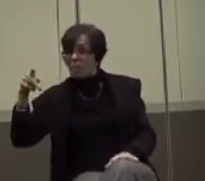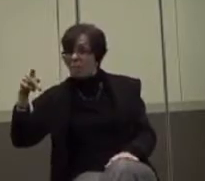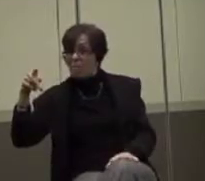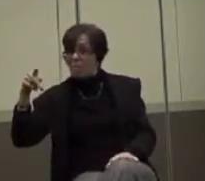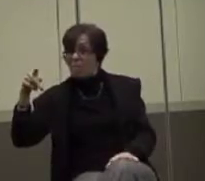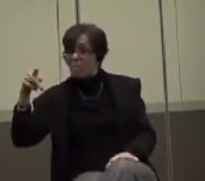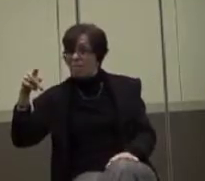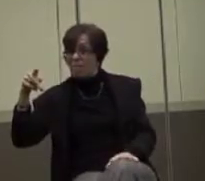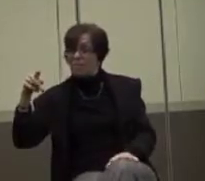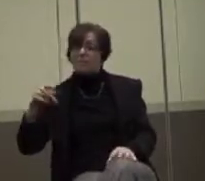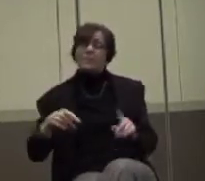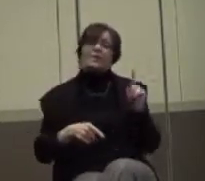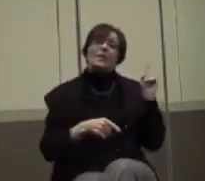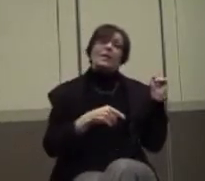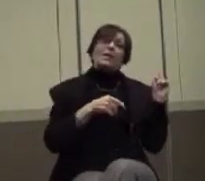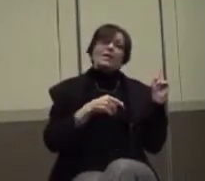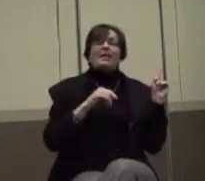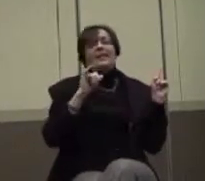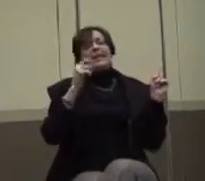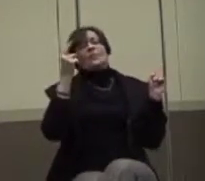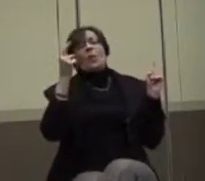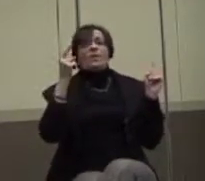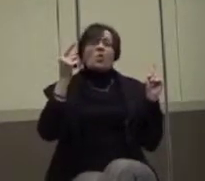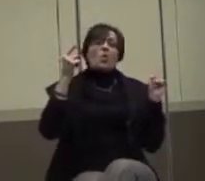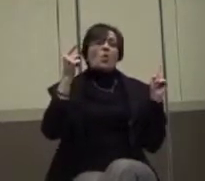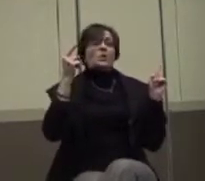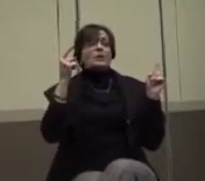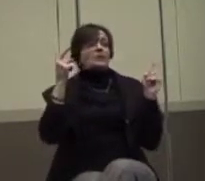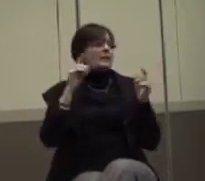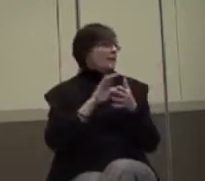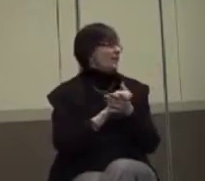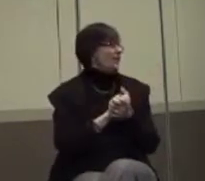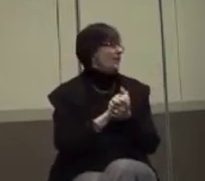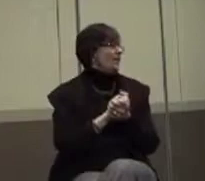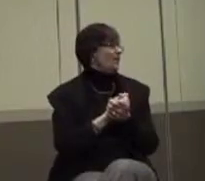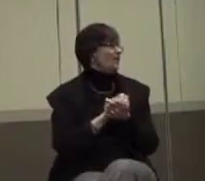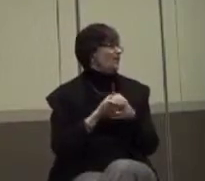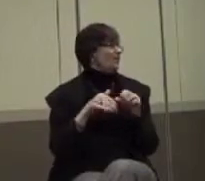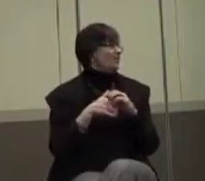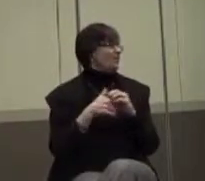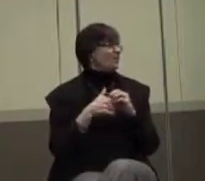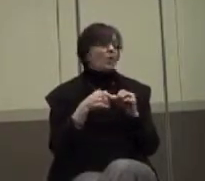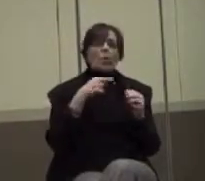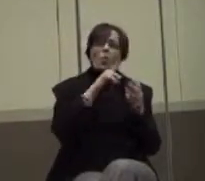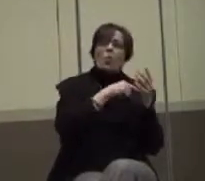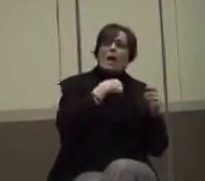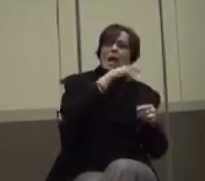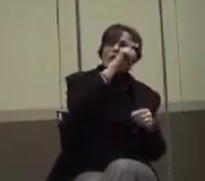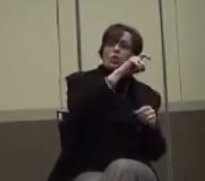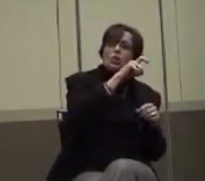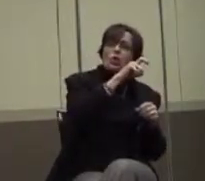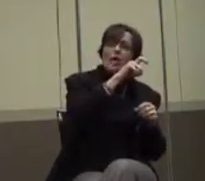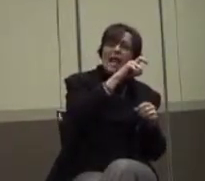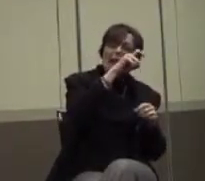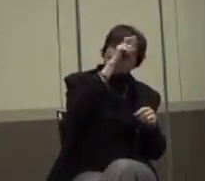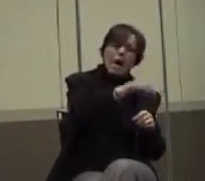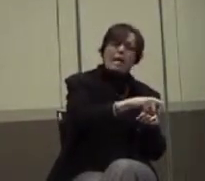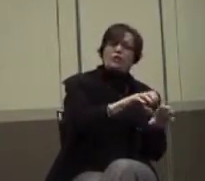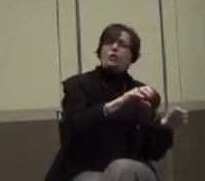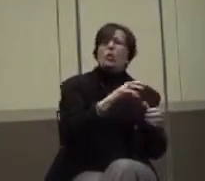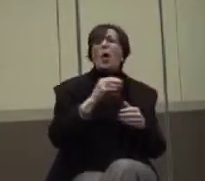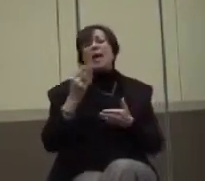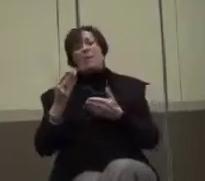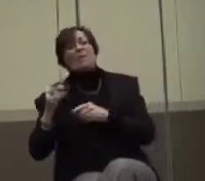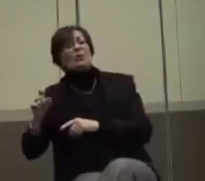Well, this is one of those. There's what I have to do and what maybe I should do kind of a question. If I am